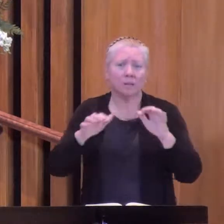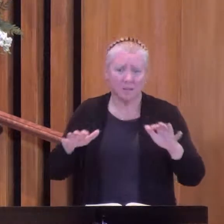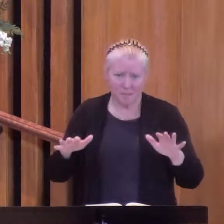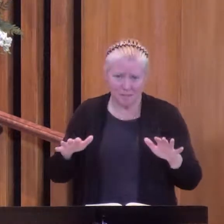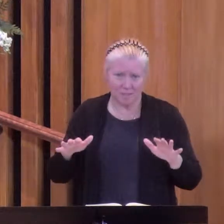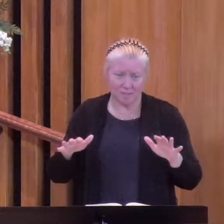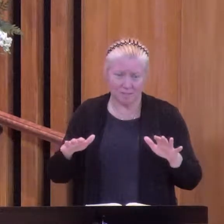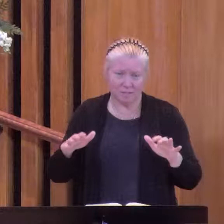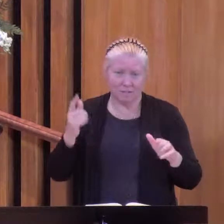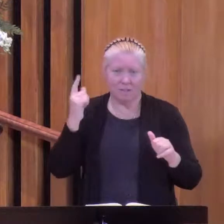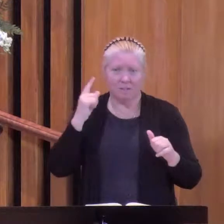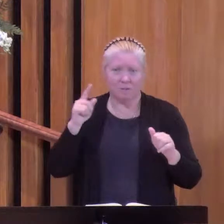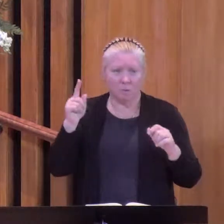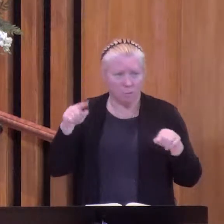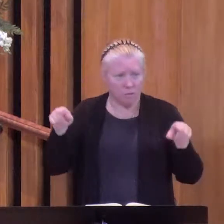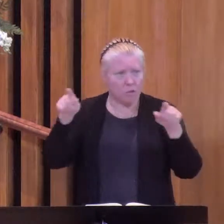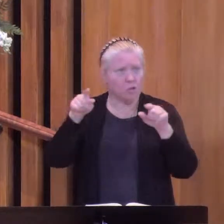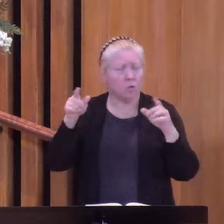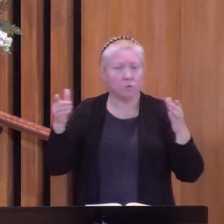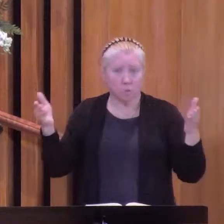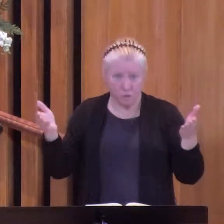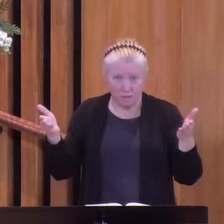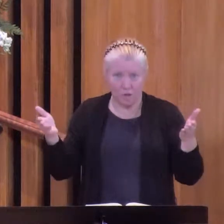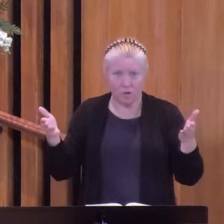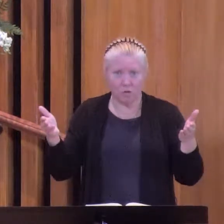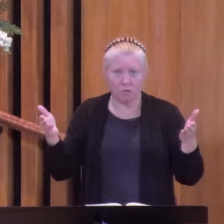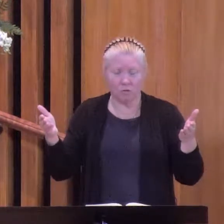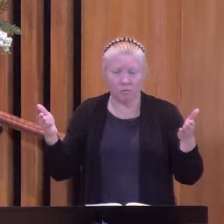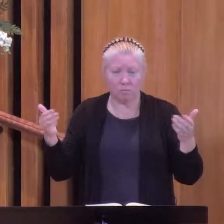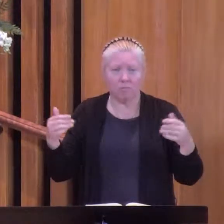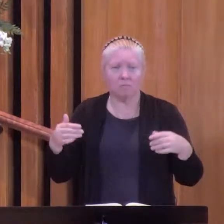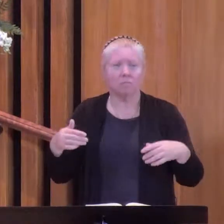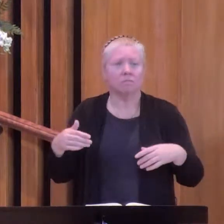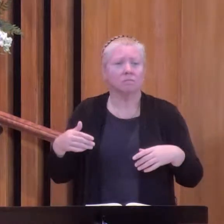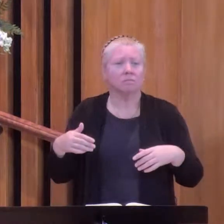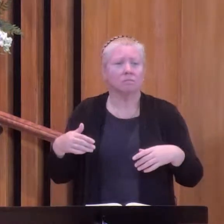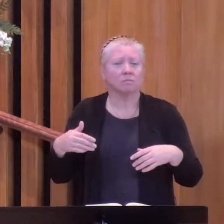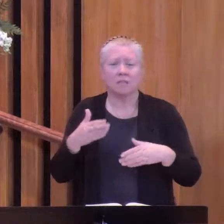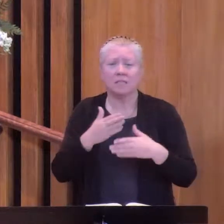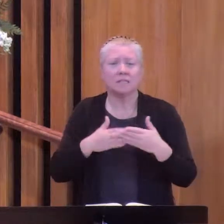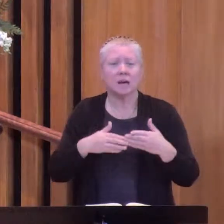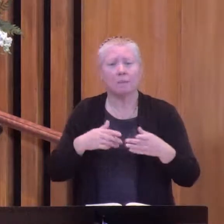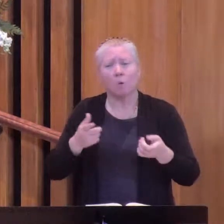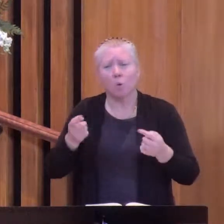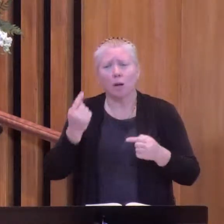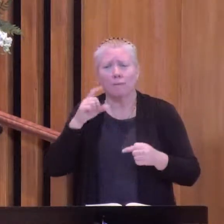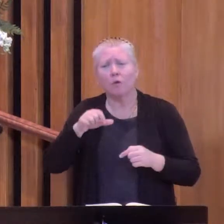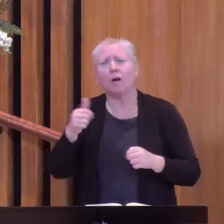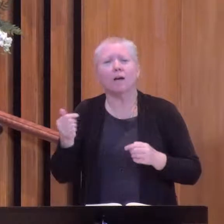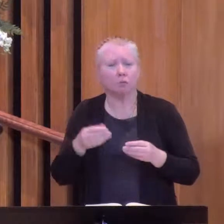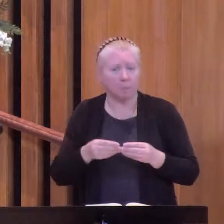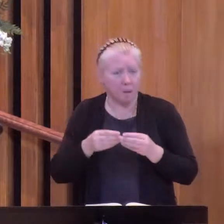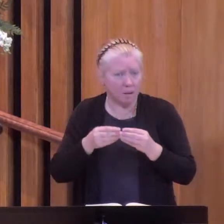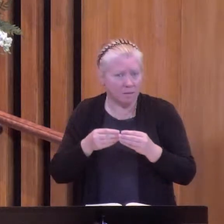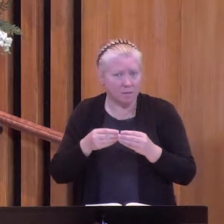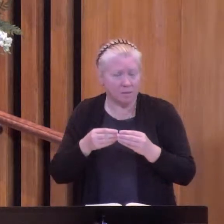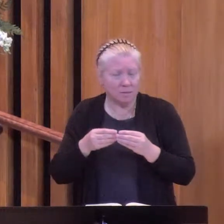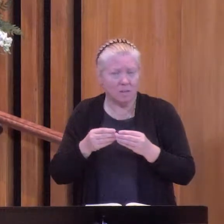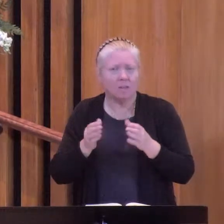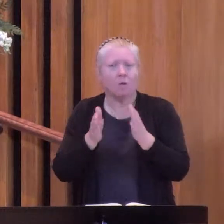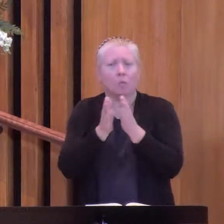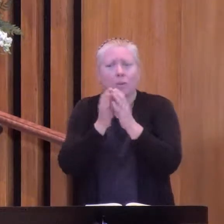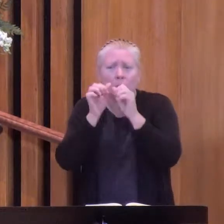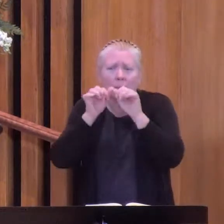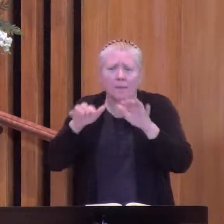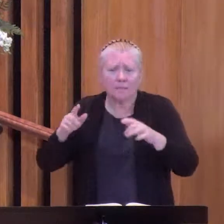those members of our parish who are here and some who couldn't make it to this Mass, that we extend a prayer of blessing